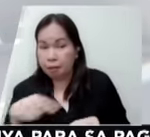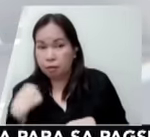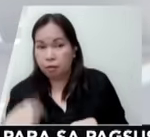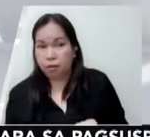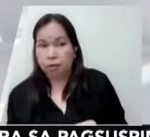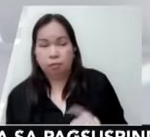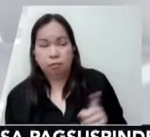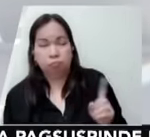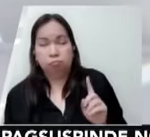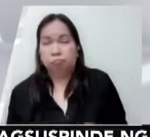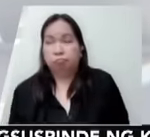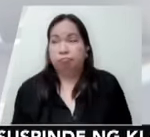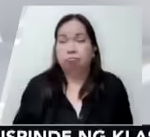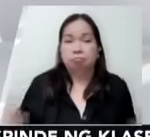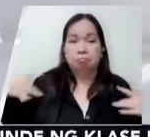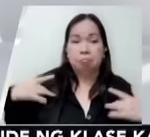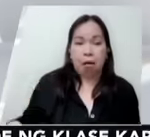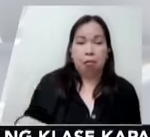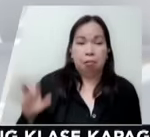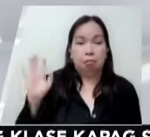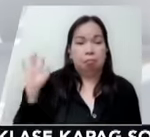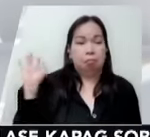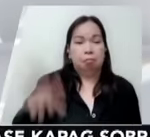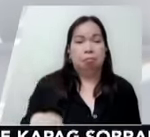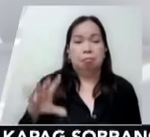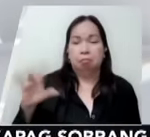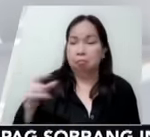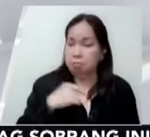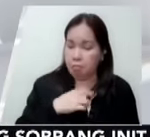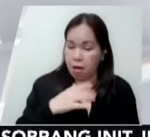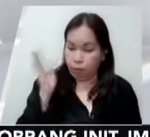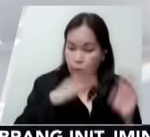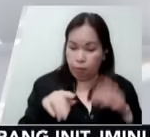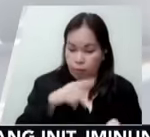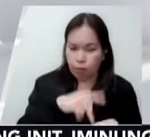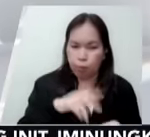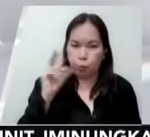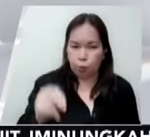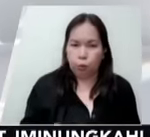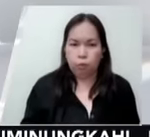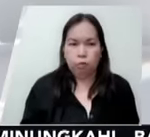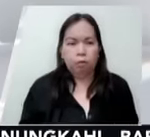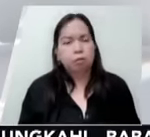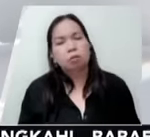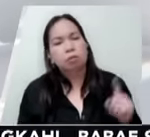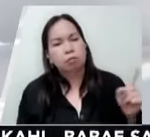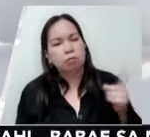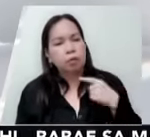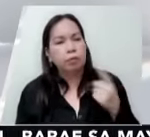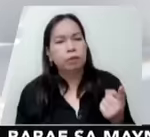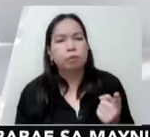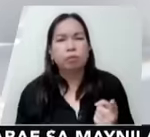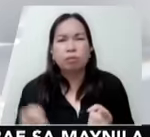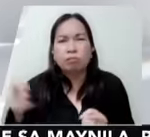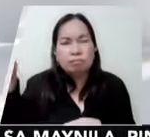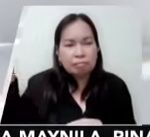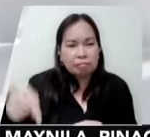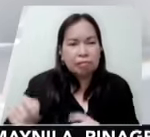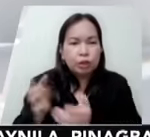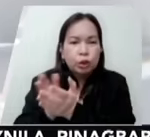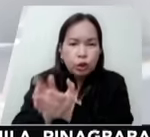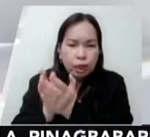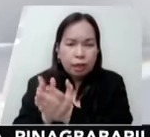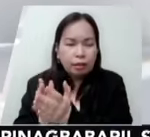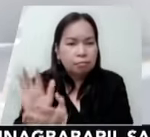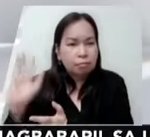our problem. The root cause of this tension is actually the presence of the Chinese forces, naval, coast guard, and maritime